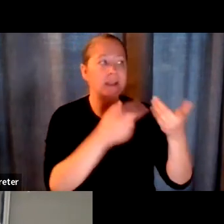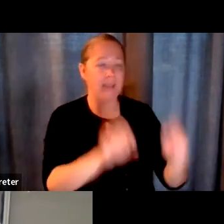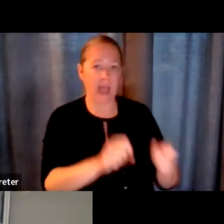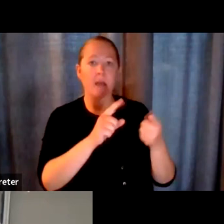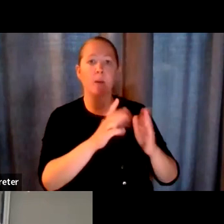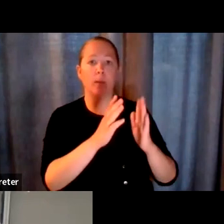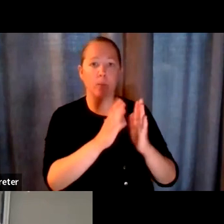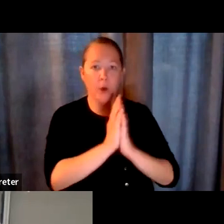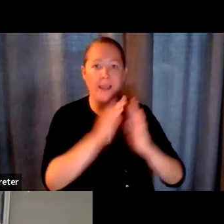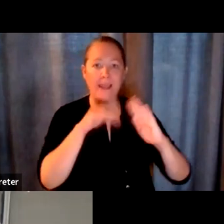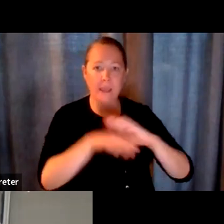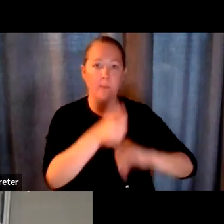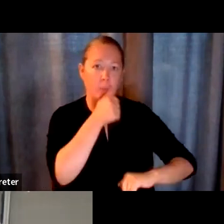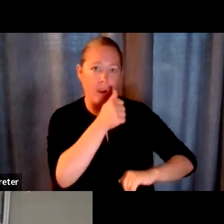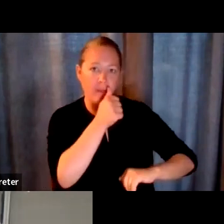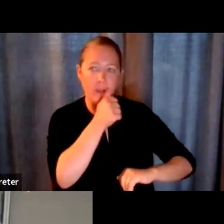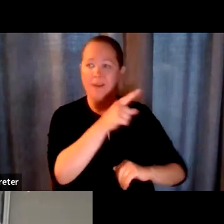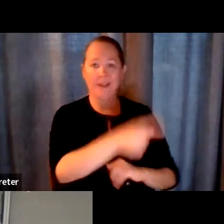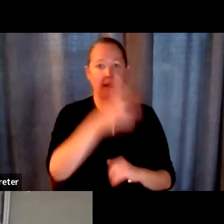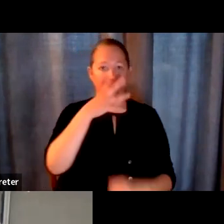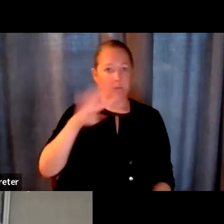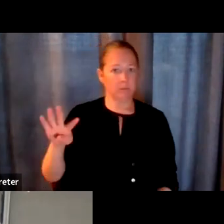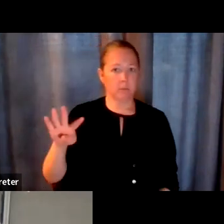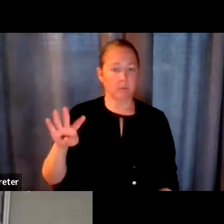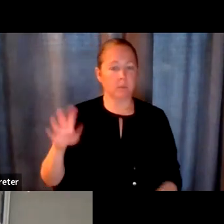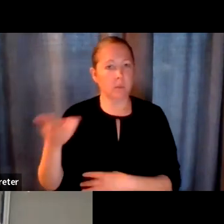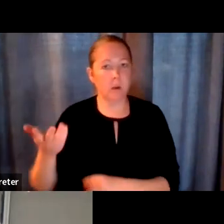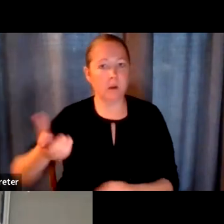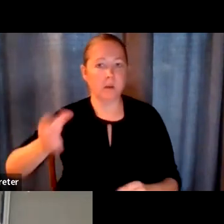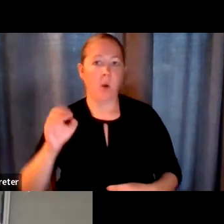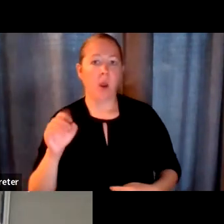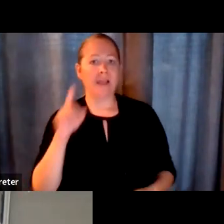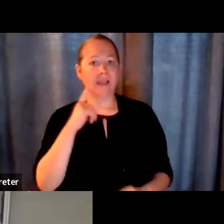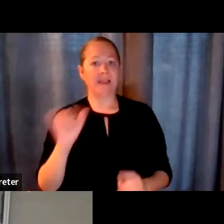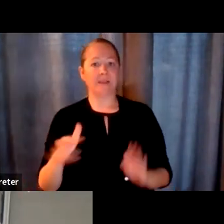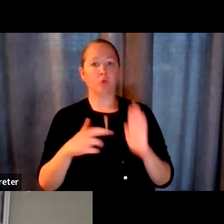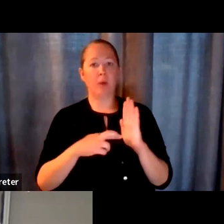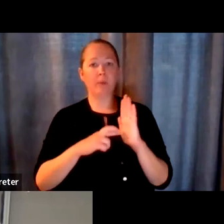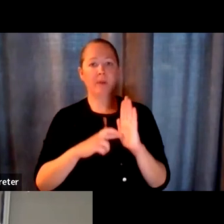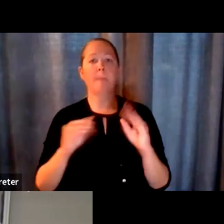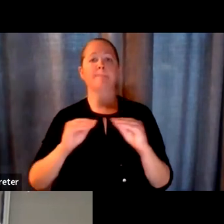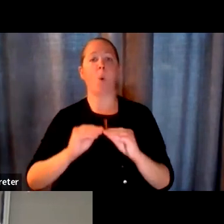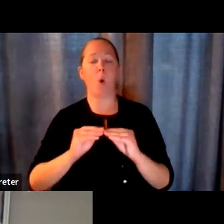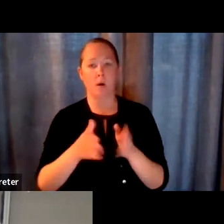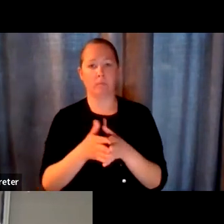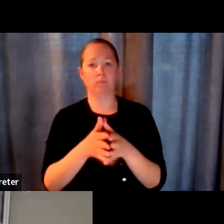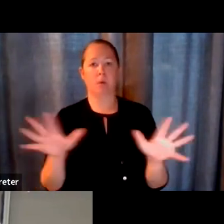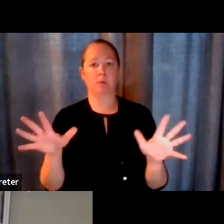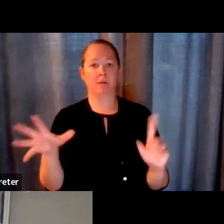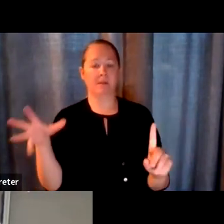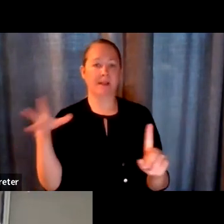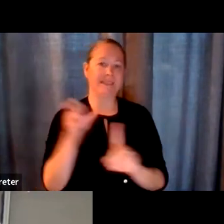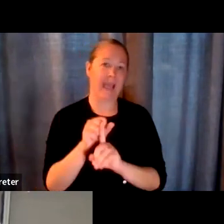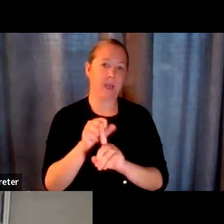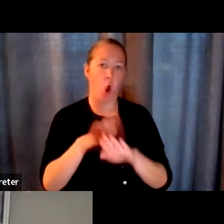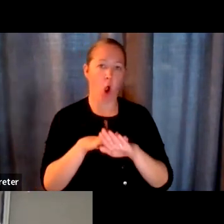didn't. And that's because this case is about so much more. And I think it is representative of a broader attack on public schools.